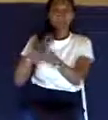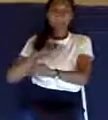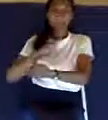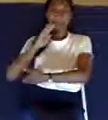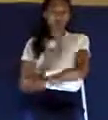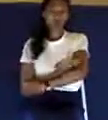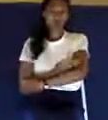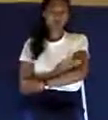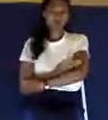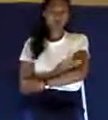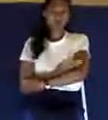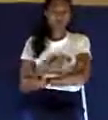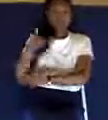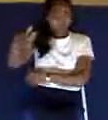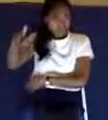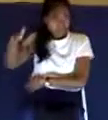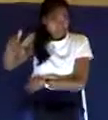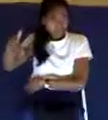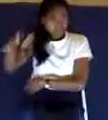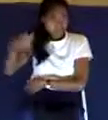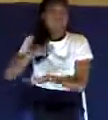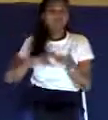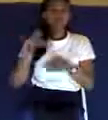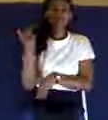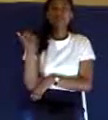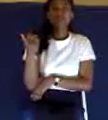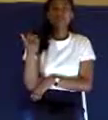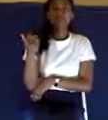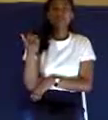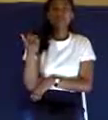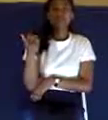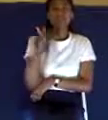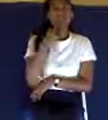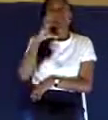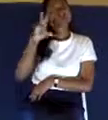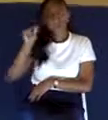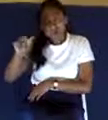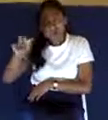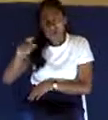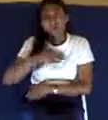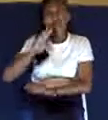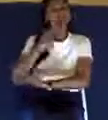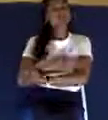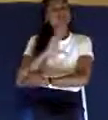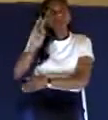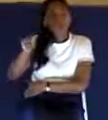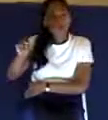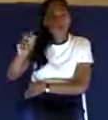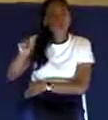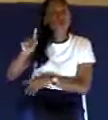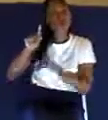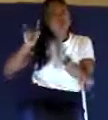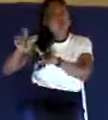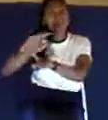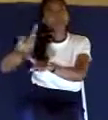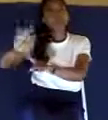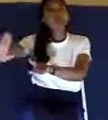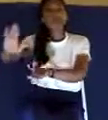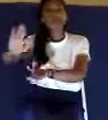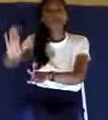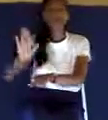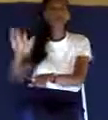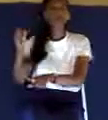daughters. And then in the middle of verse 13, where it says, nay, my daughters. In essence, she's saying, go back. I can't really help